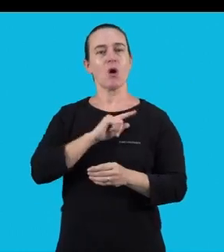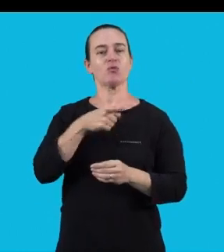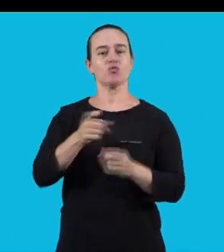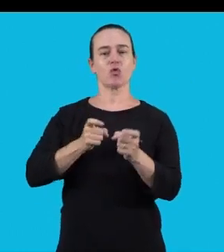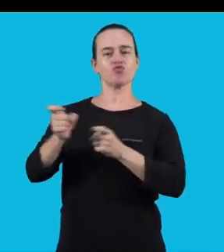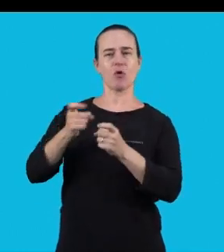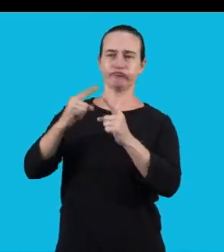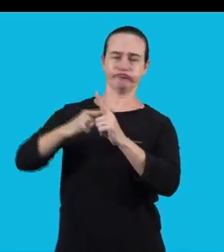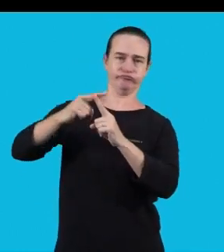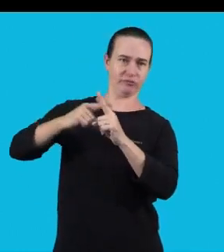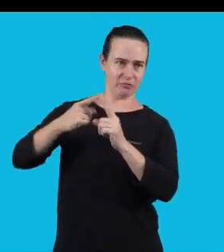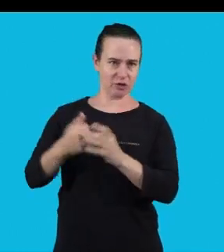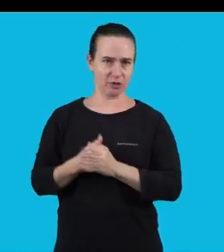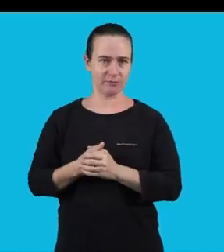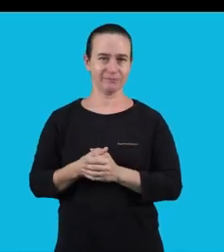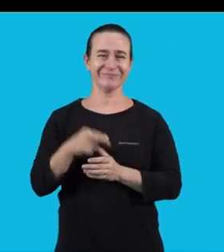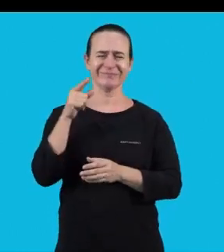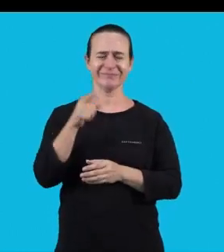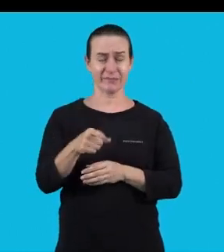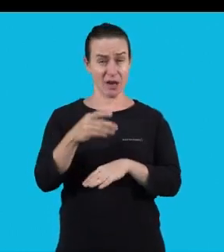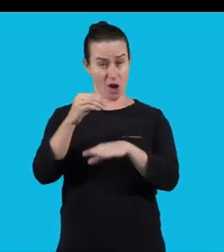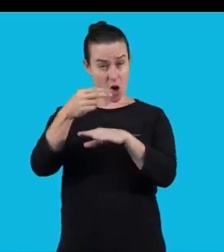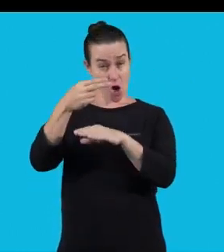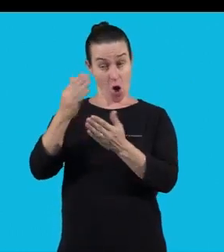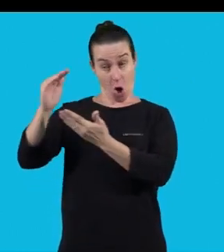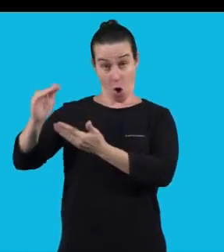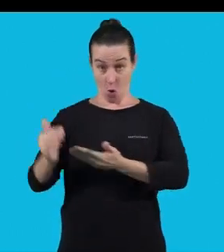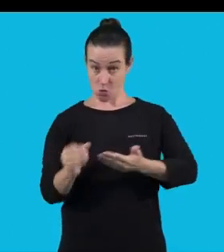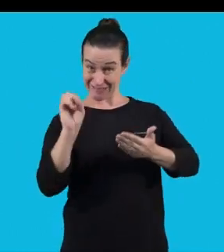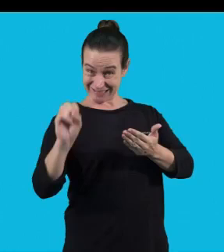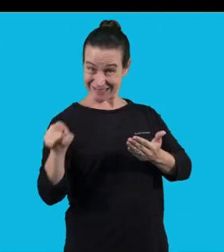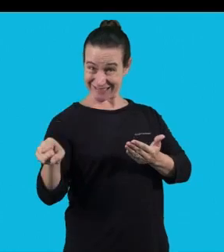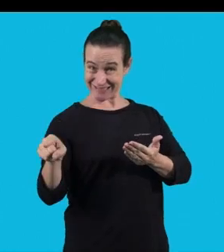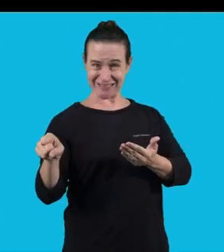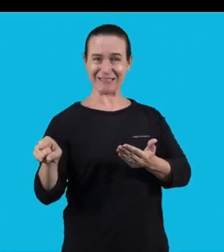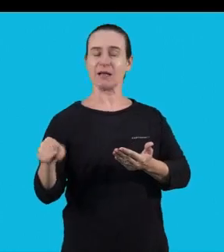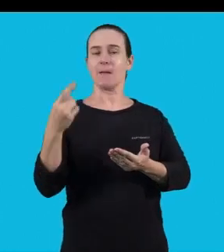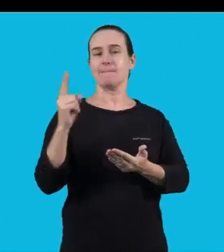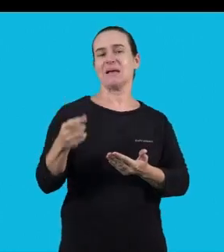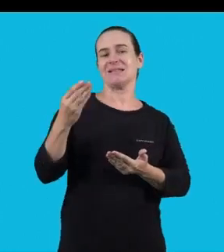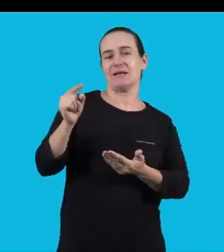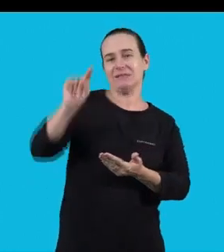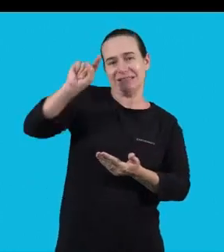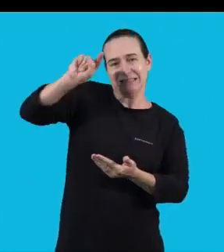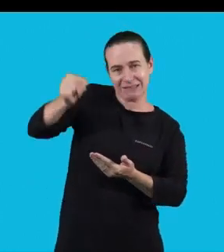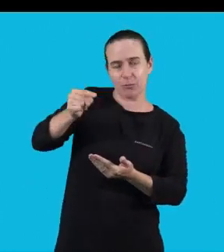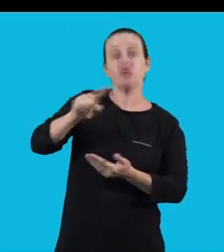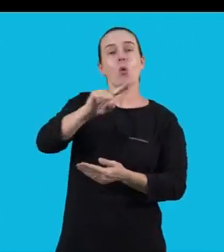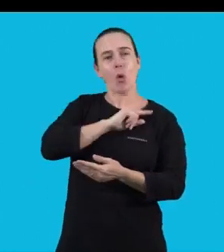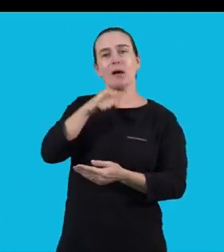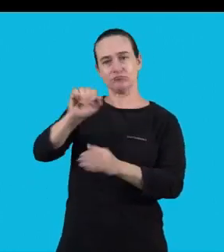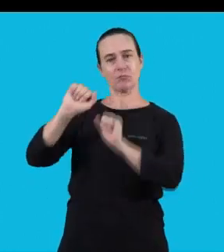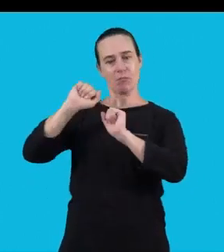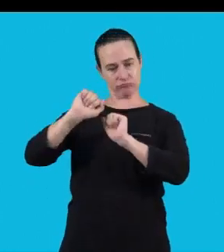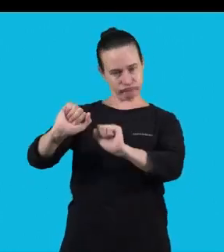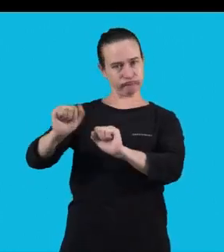room. The issue in punctuation isn't the word hosts because it needs an apostrophe of possession. So